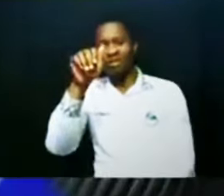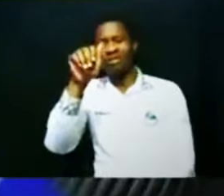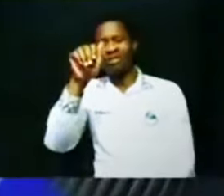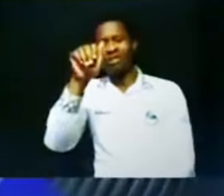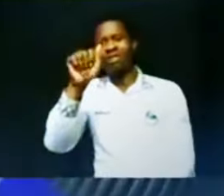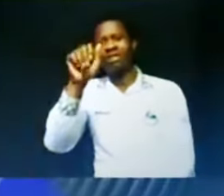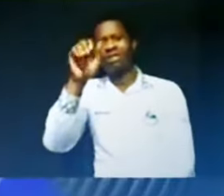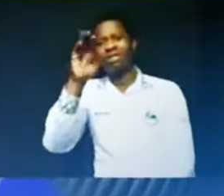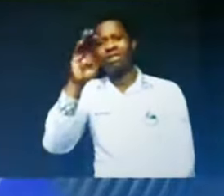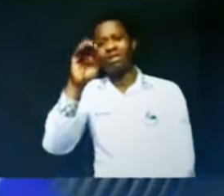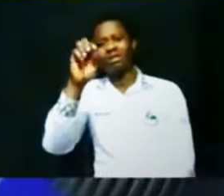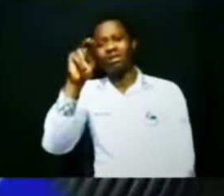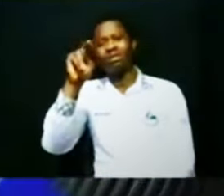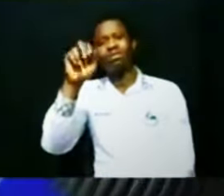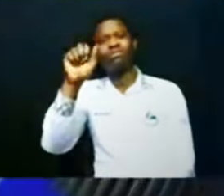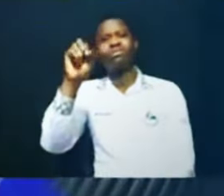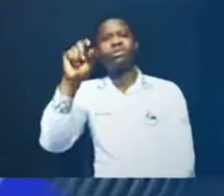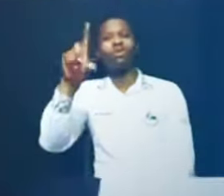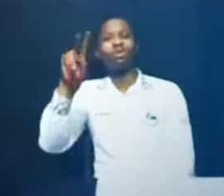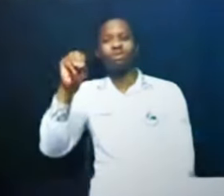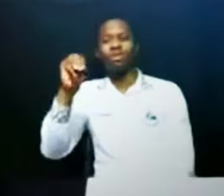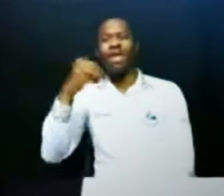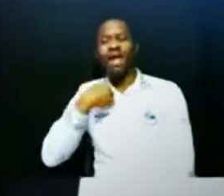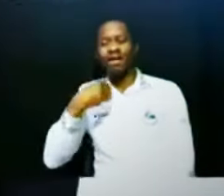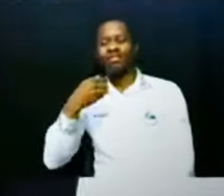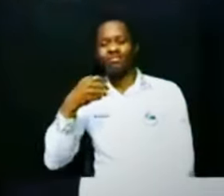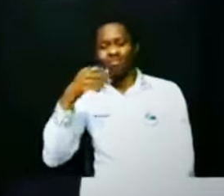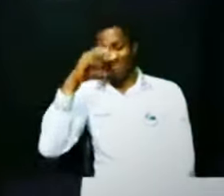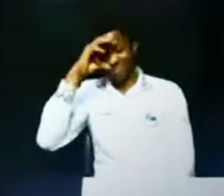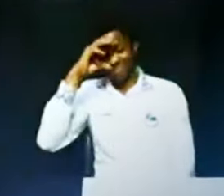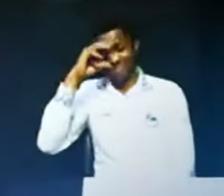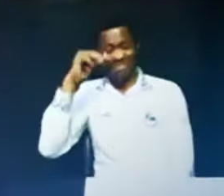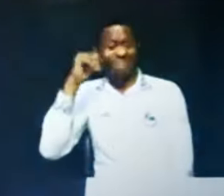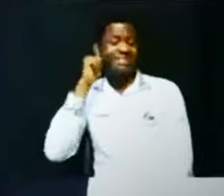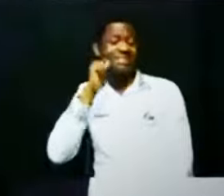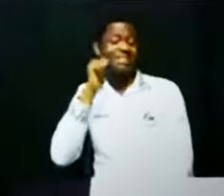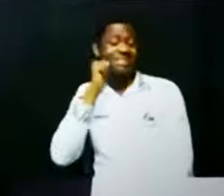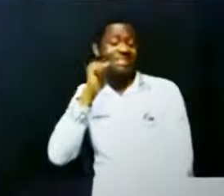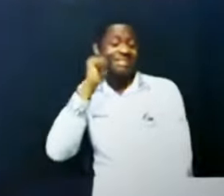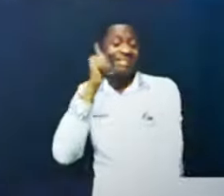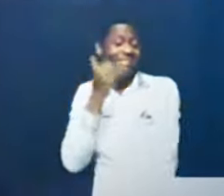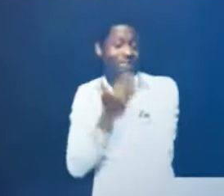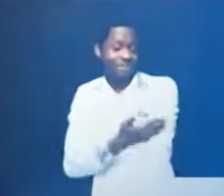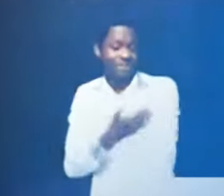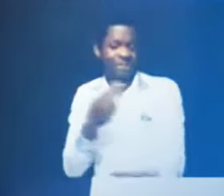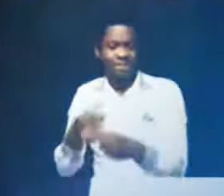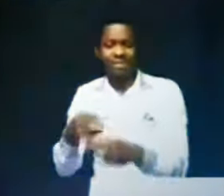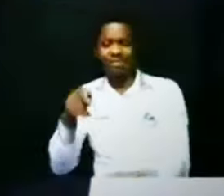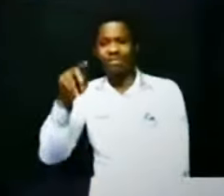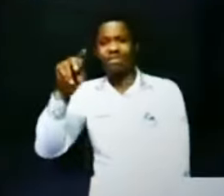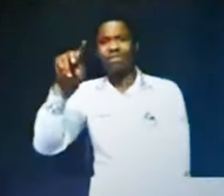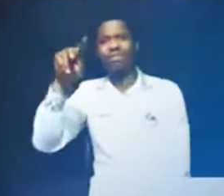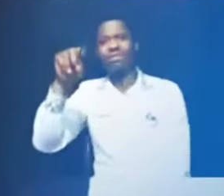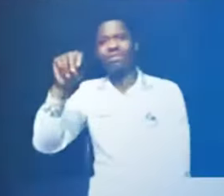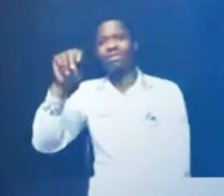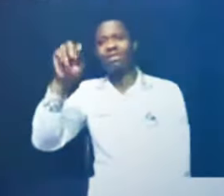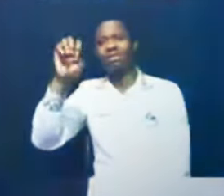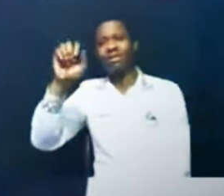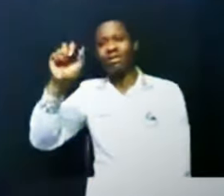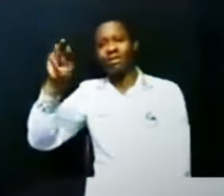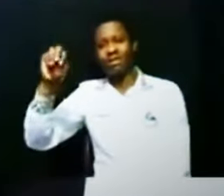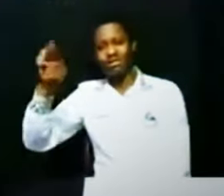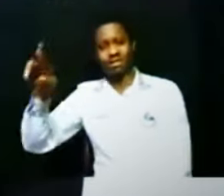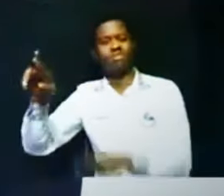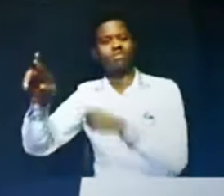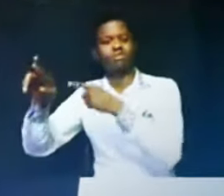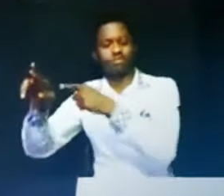Tamar. Your friend Tamar. And Amnon, her half brother, and the